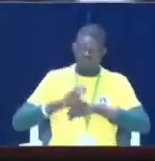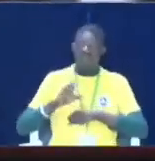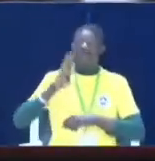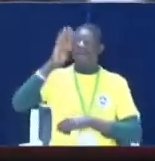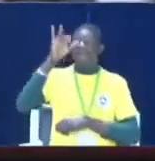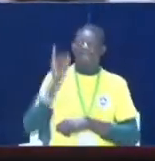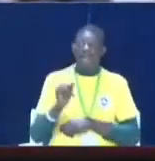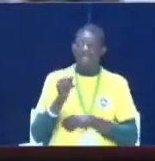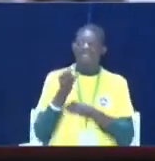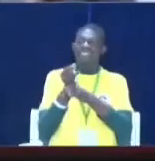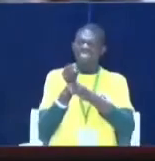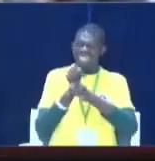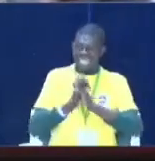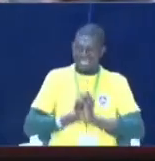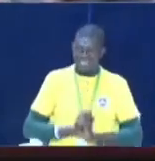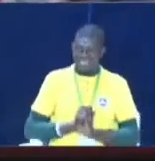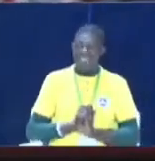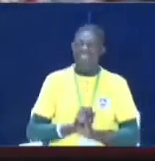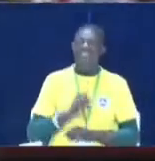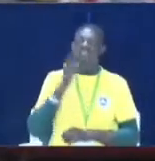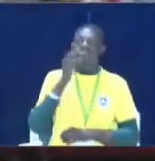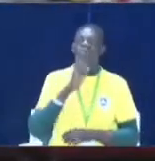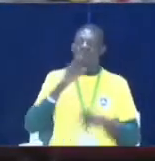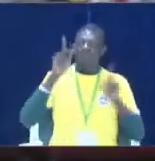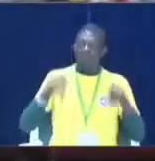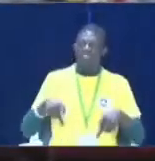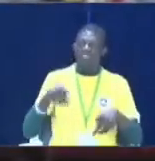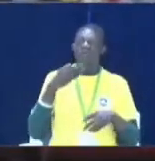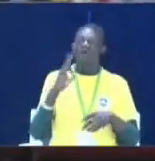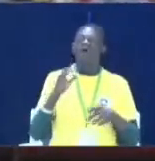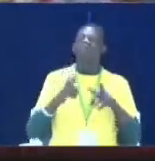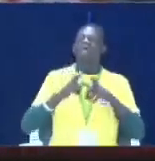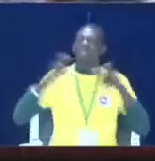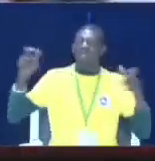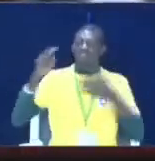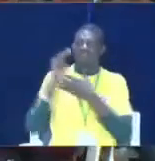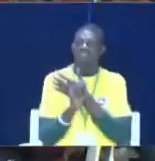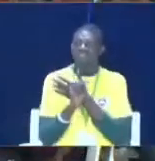by inheritance, you are a person of enlargement.